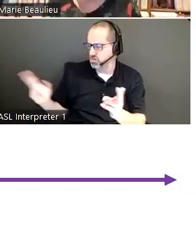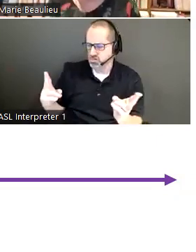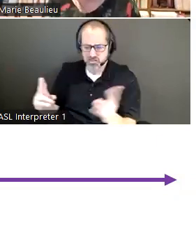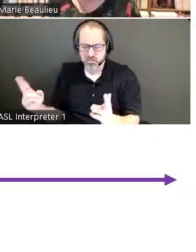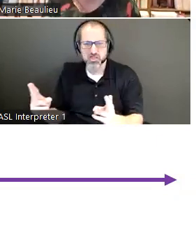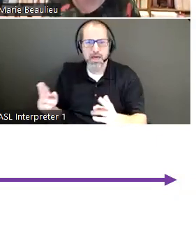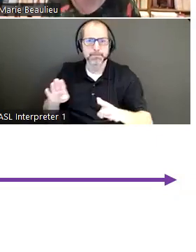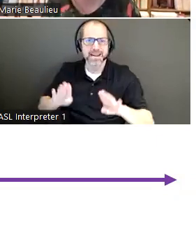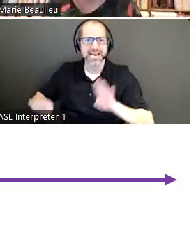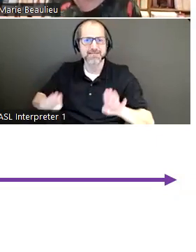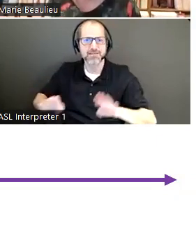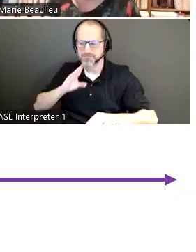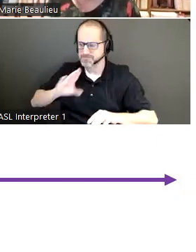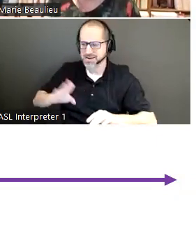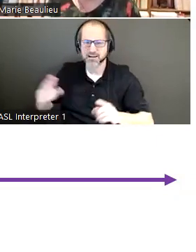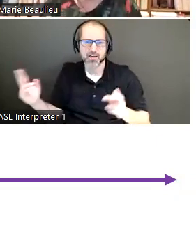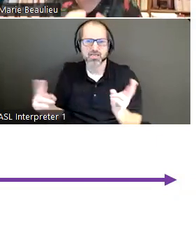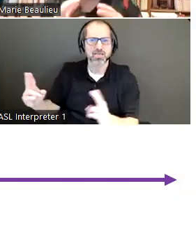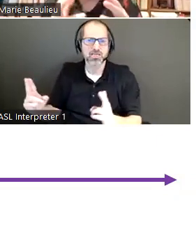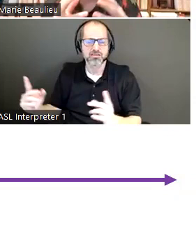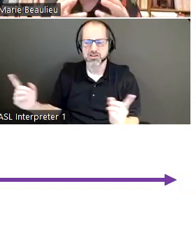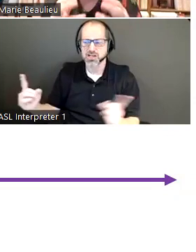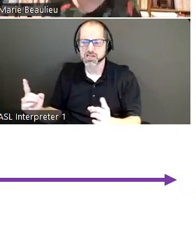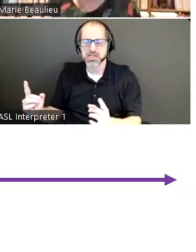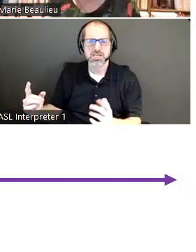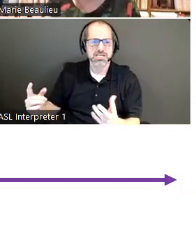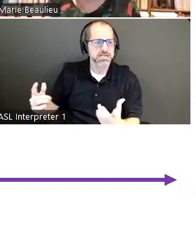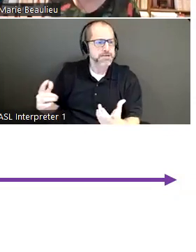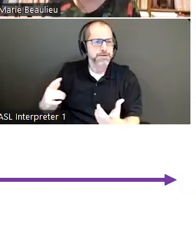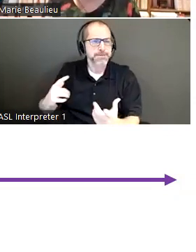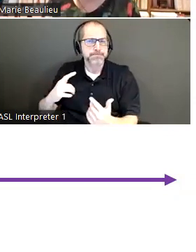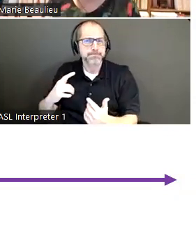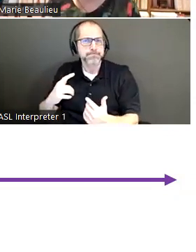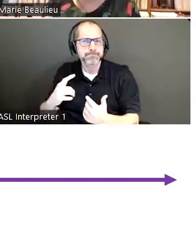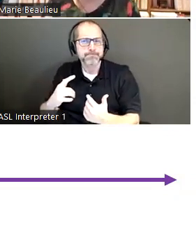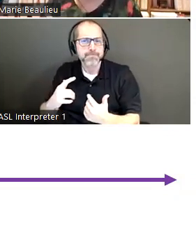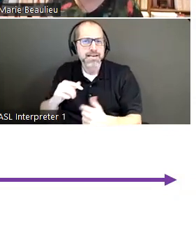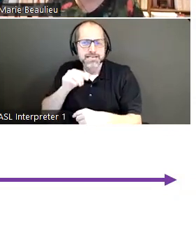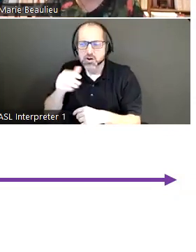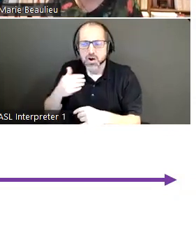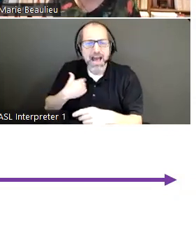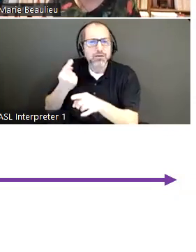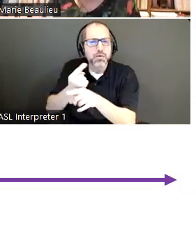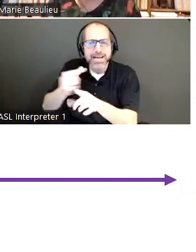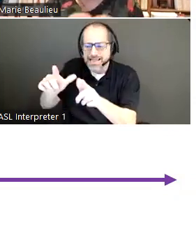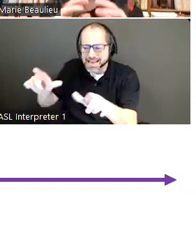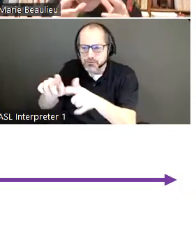badly towards each other. Actually, she didn't have the name exactly to really try to